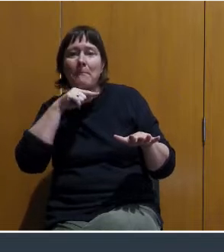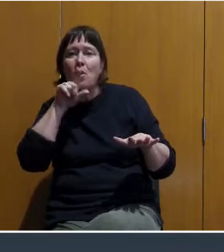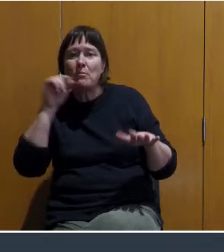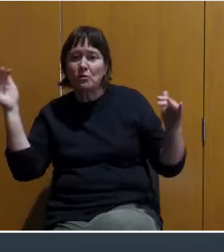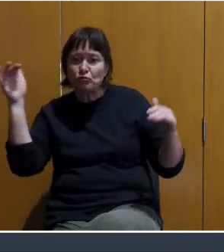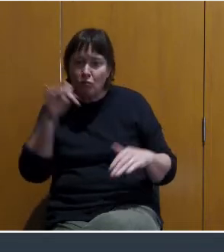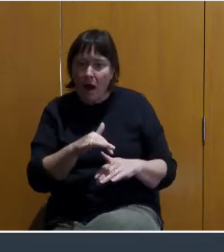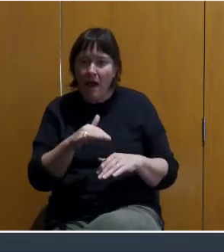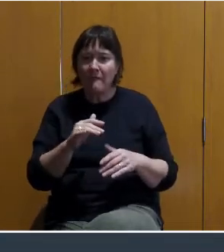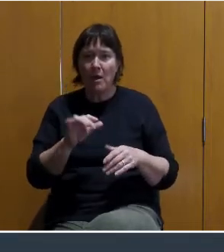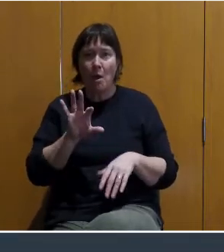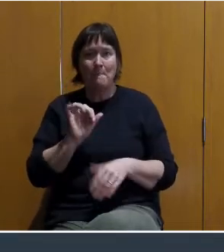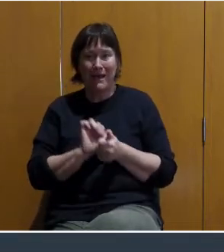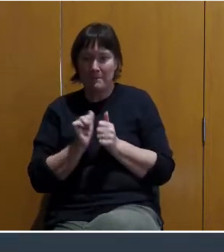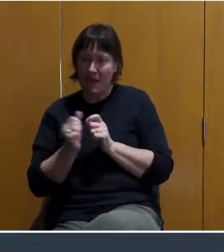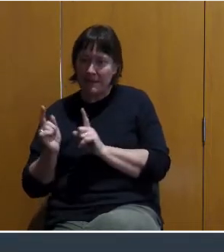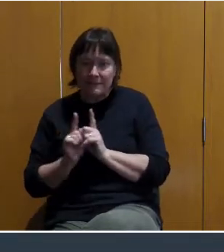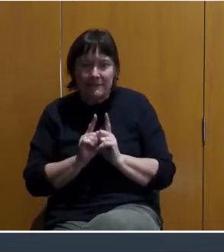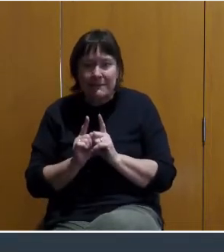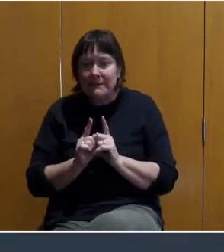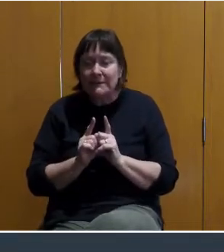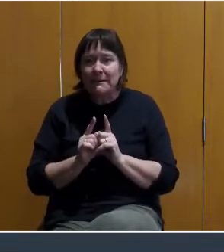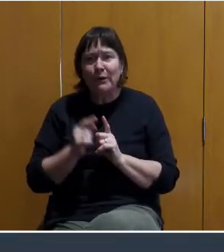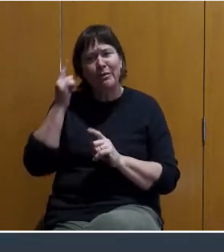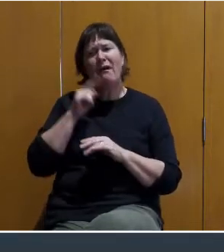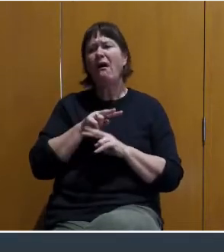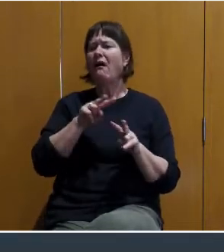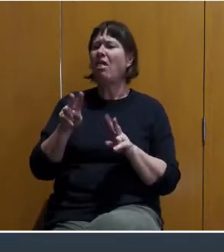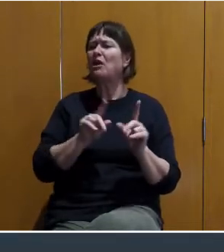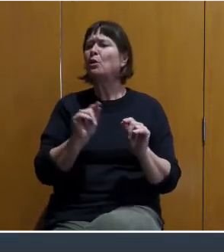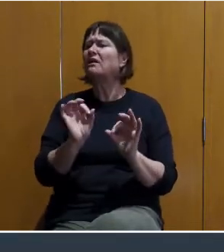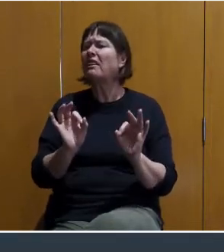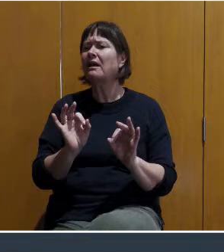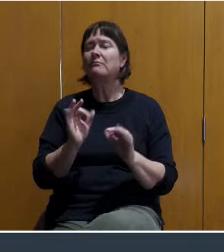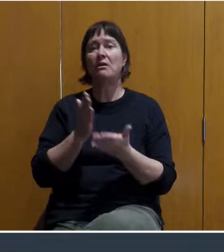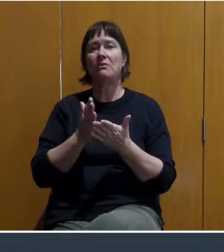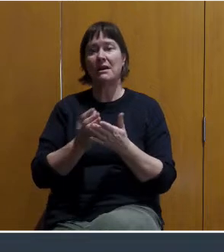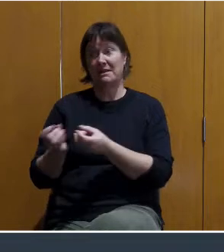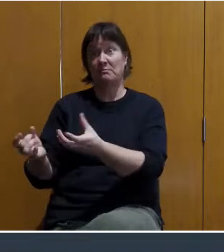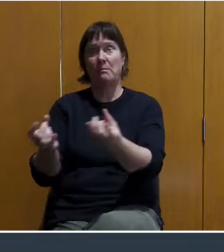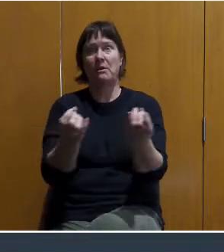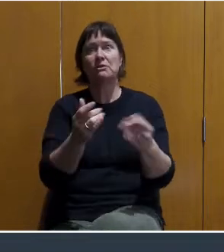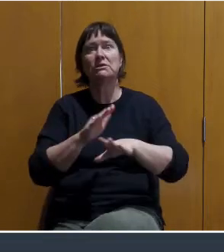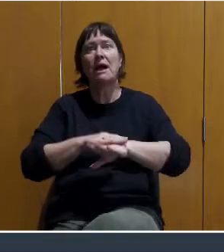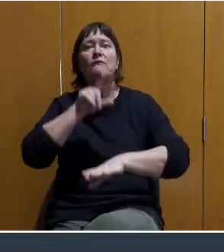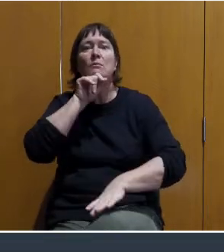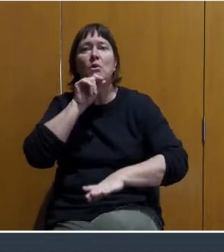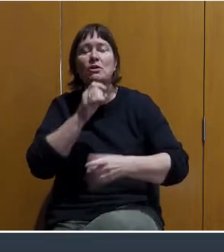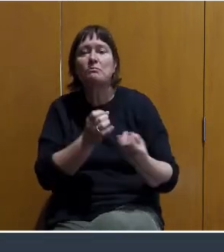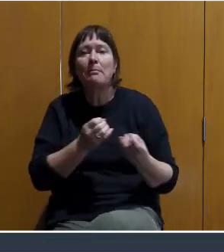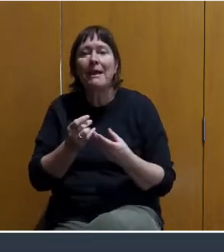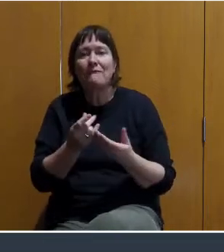site. So they may appear just to be doing nothing much, but that preparation time is really important. And it would also